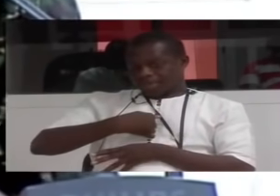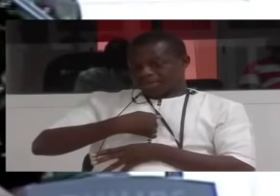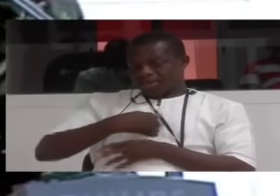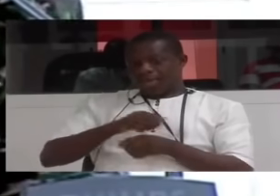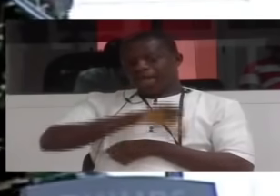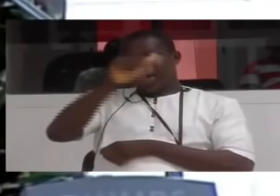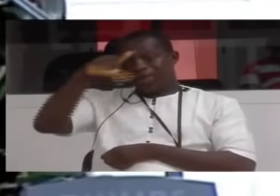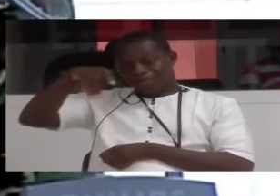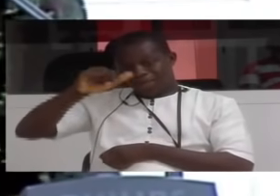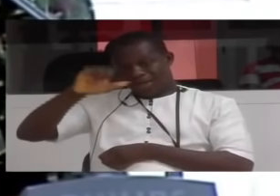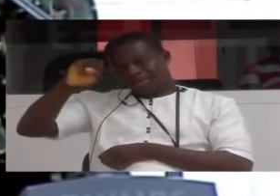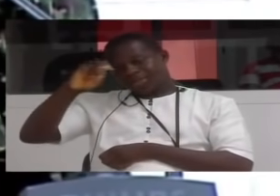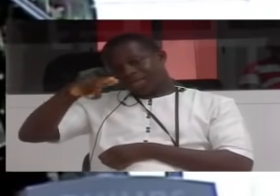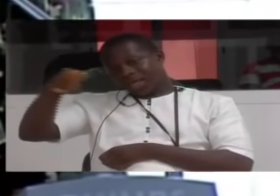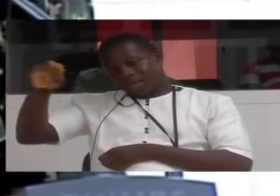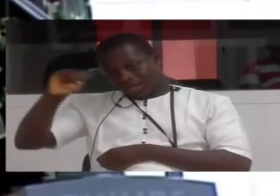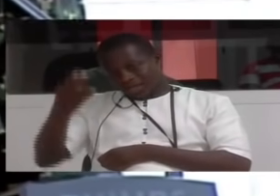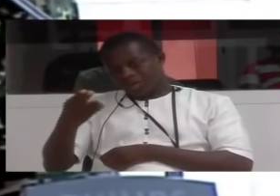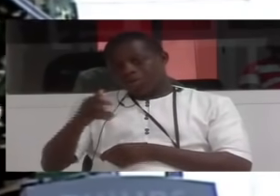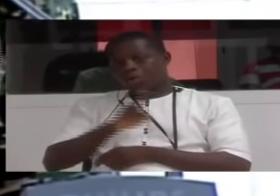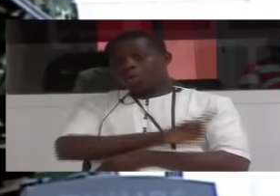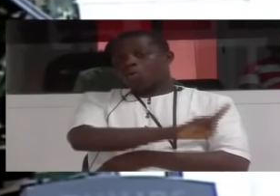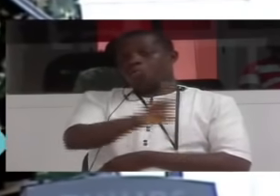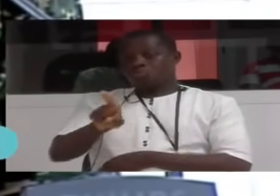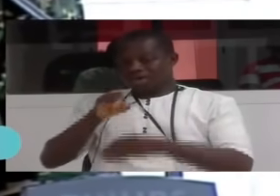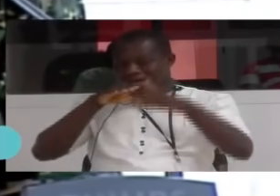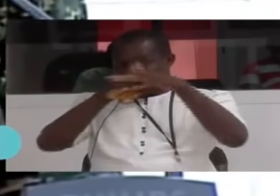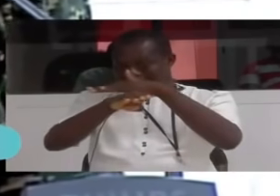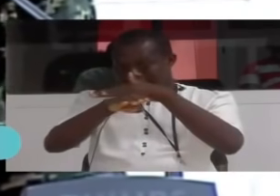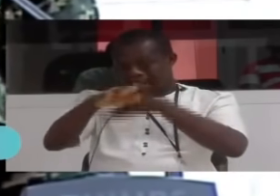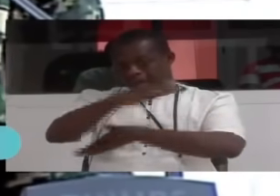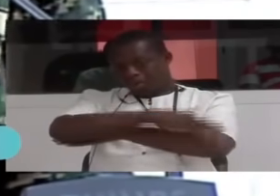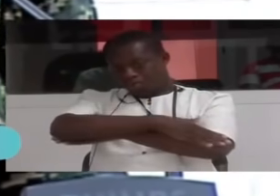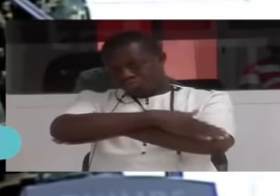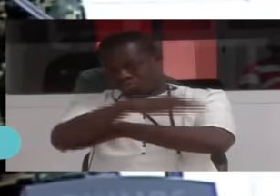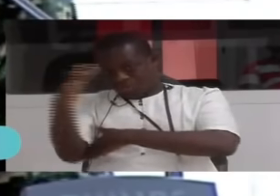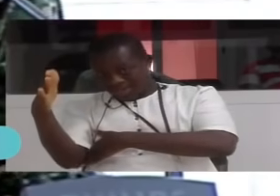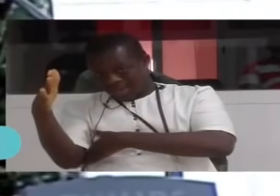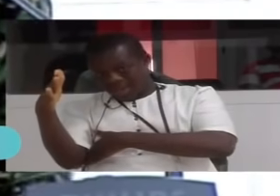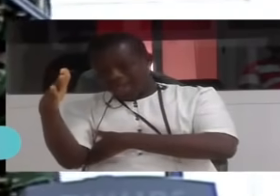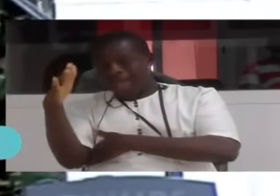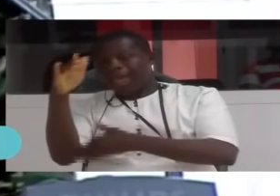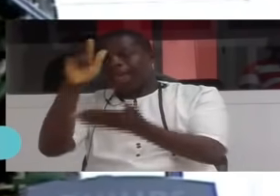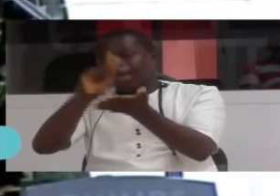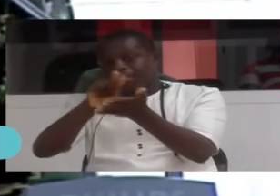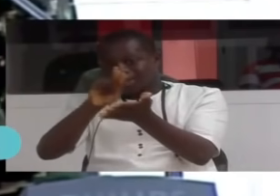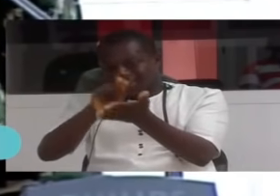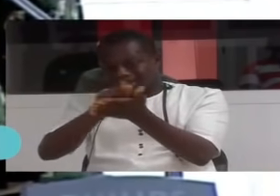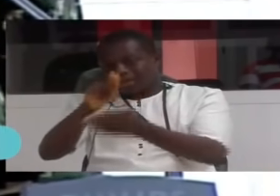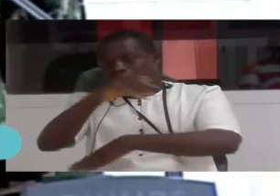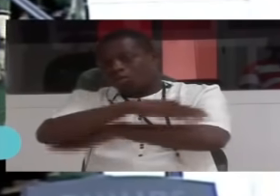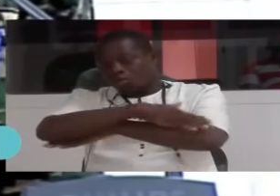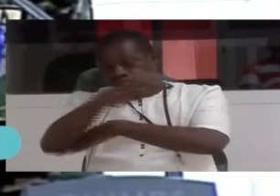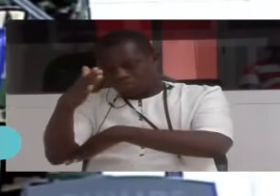myself and Pasane ntoldunta nim bunda bala. We went through the emergency bundala. Through the emergency